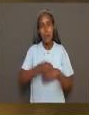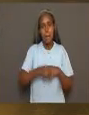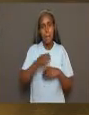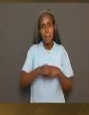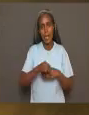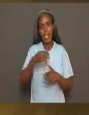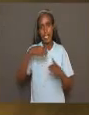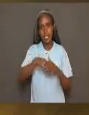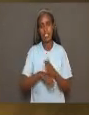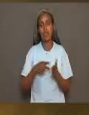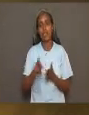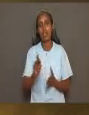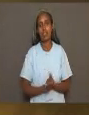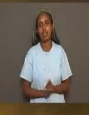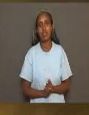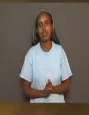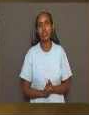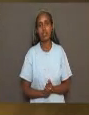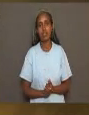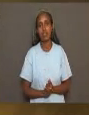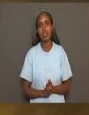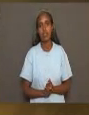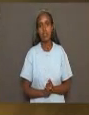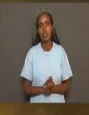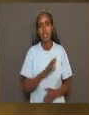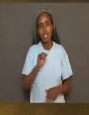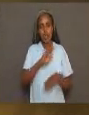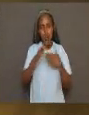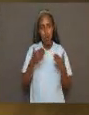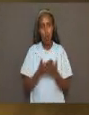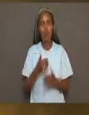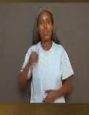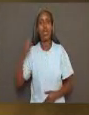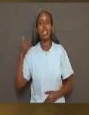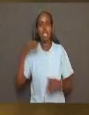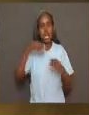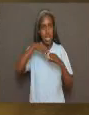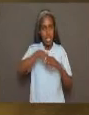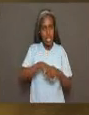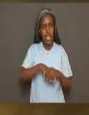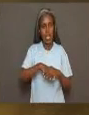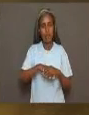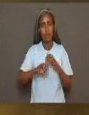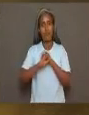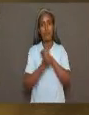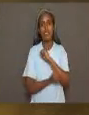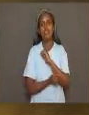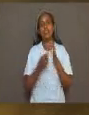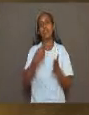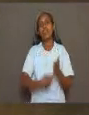mining income tax, and all other income-based taxes.